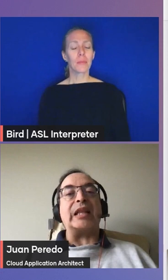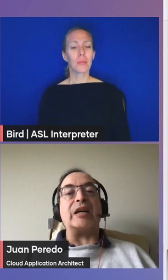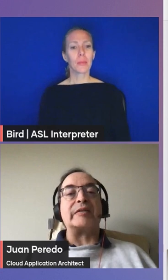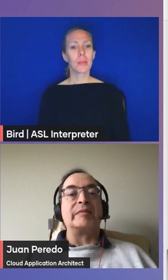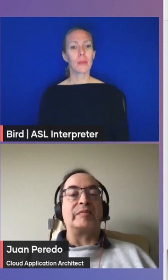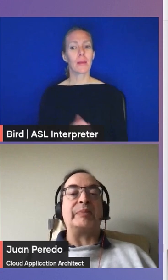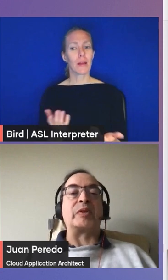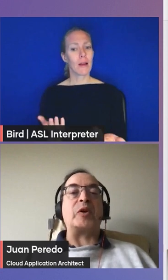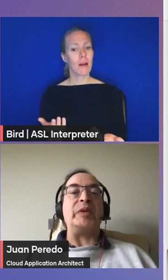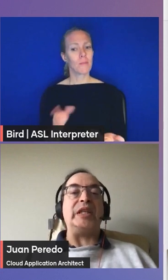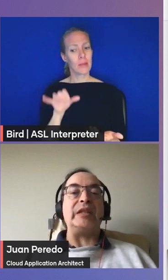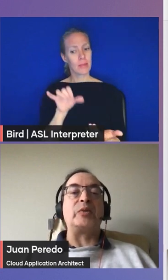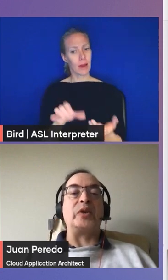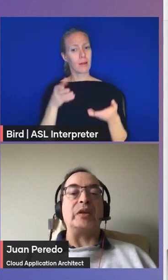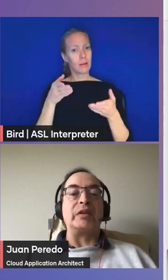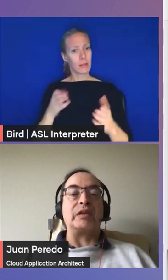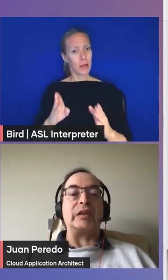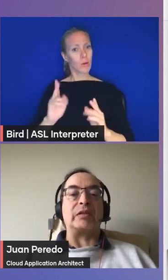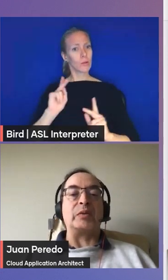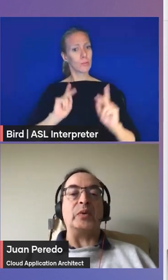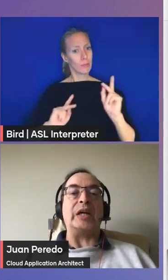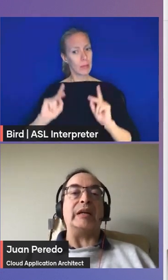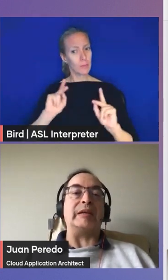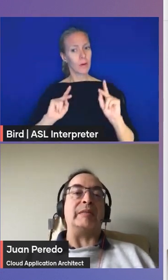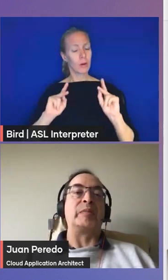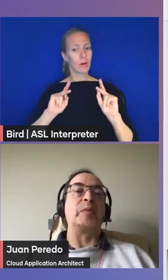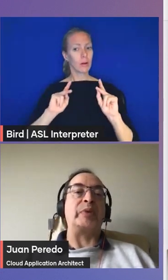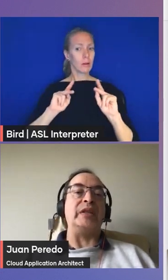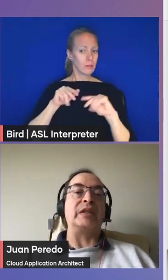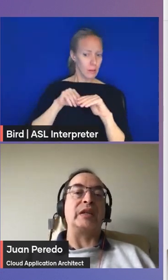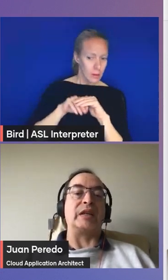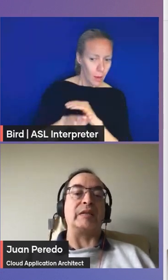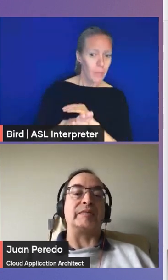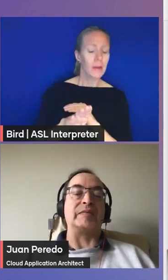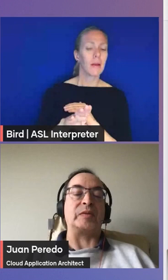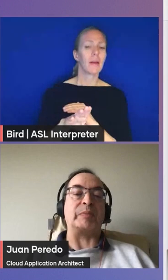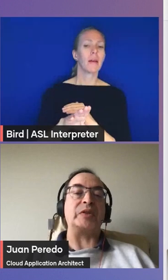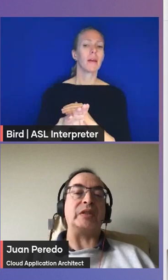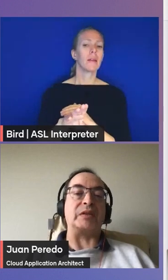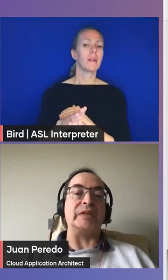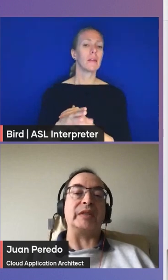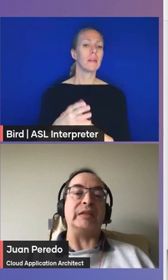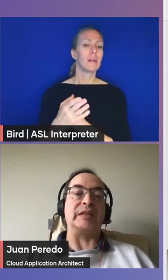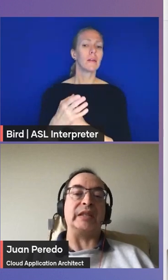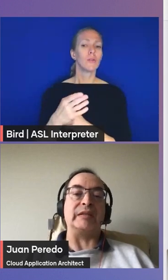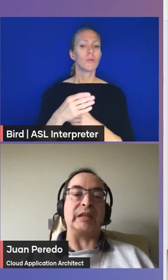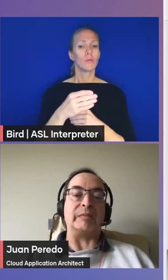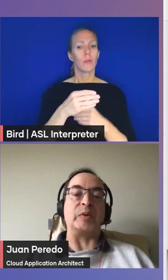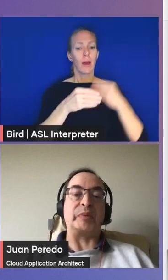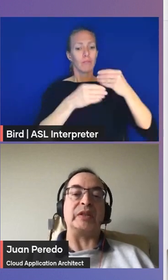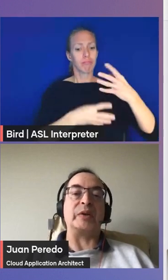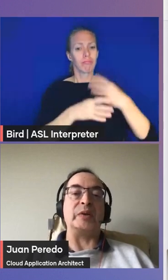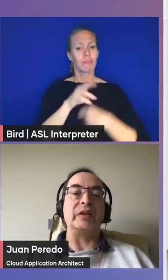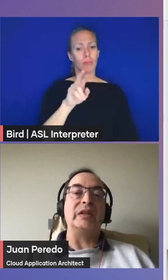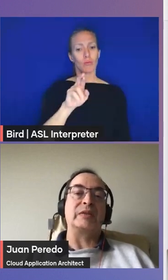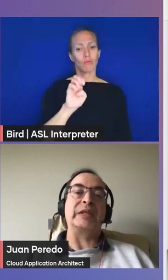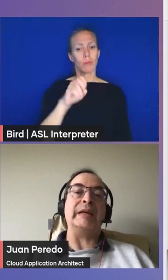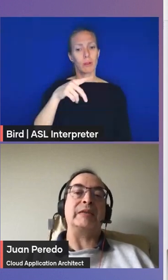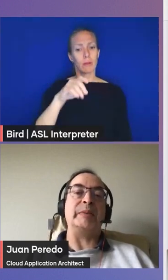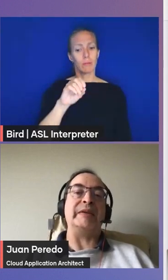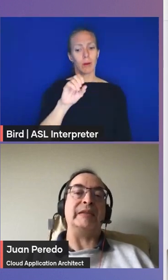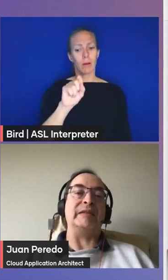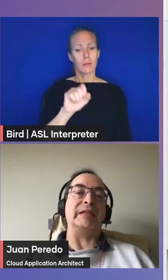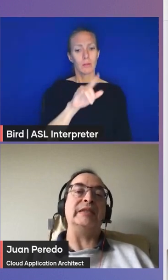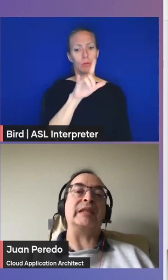that allows people coming into a blueprint repository and seeing blueprint code